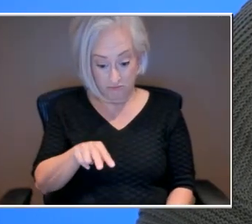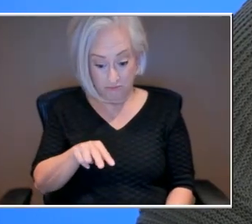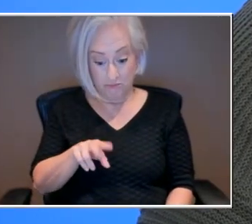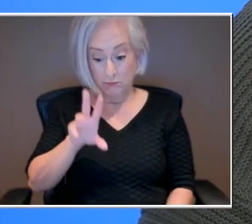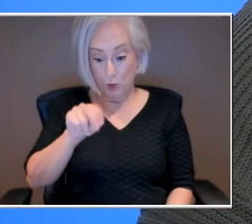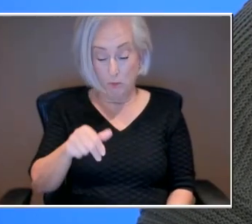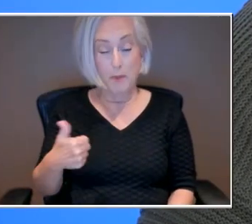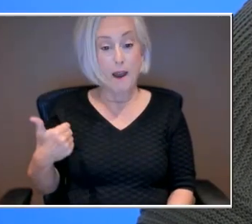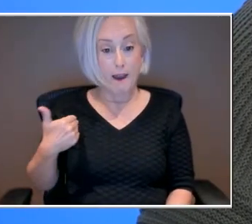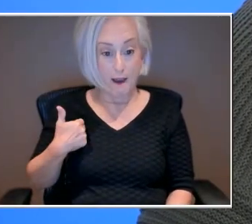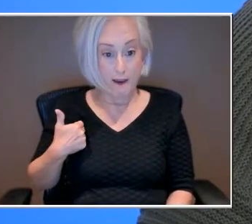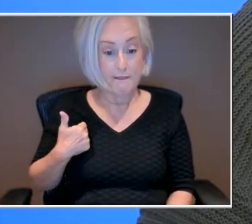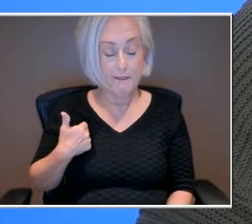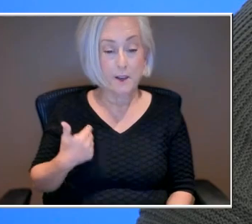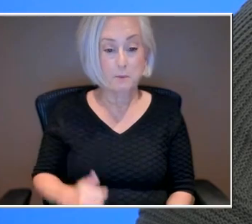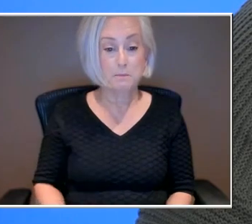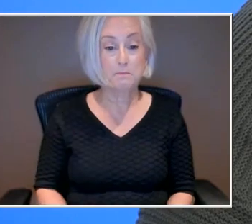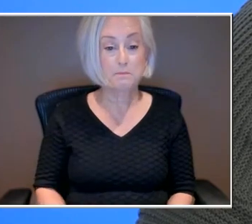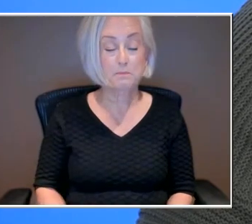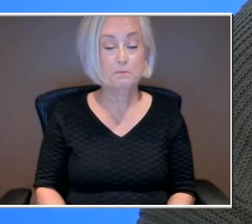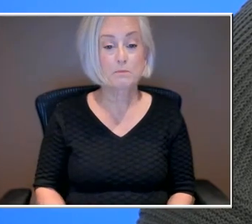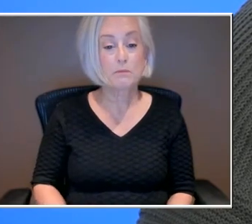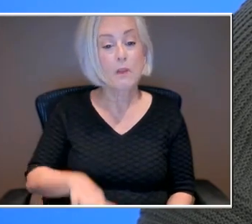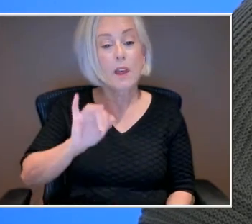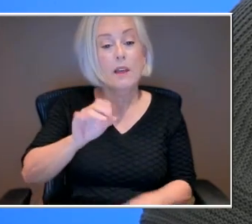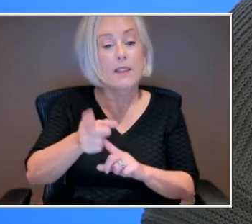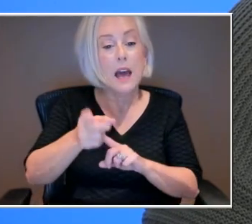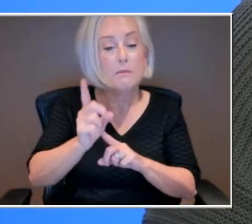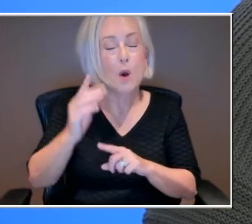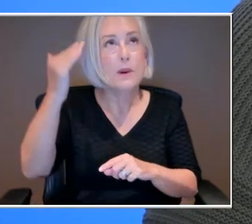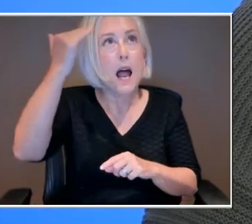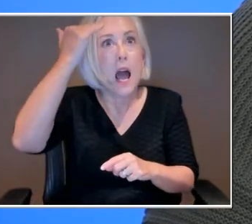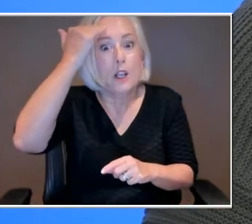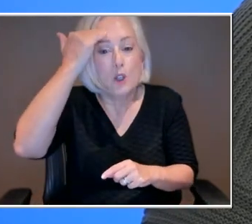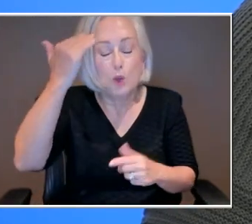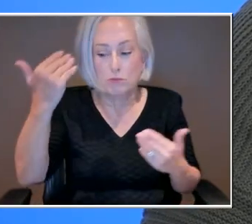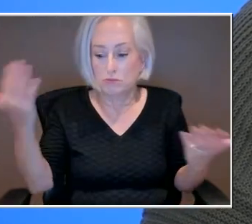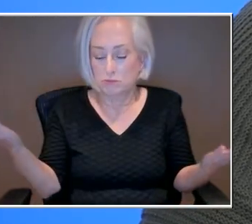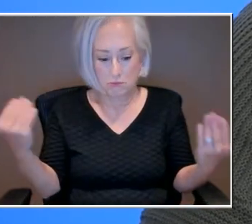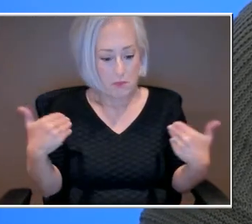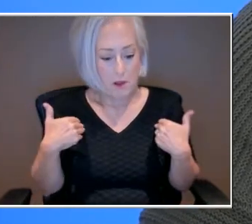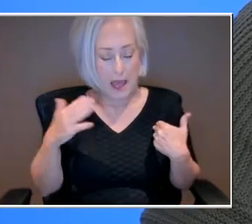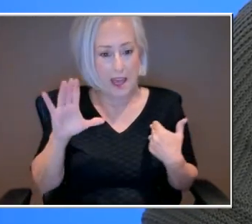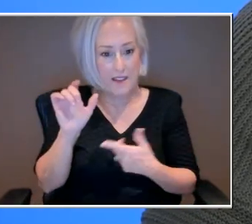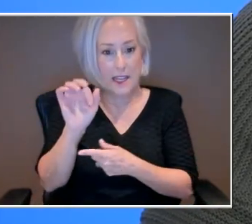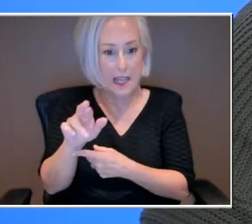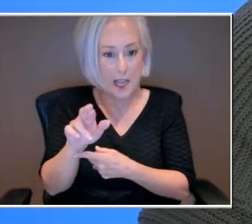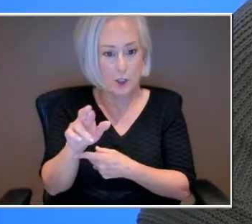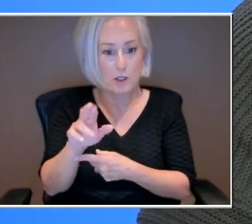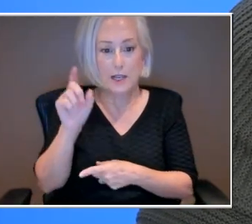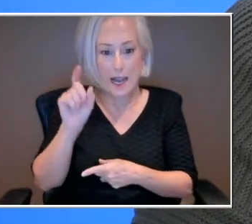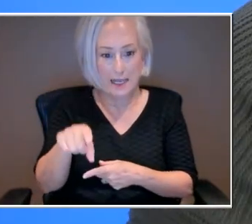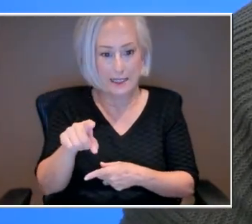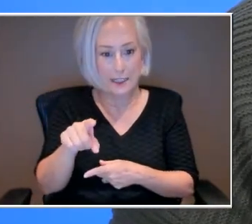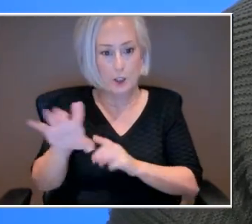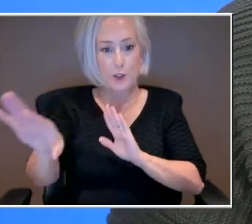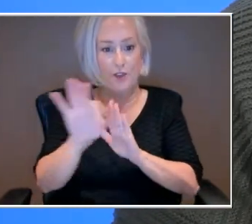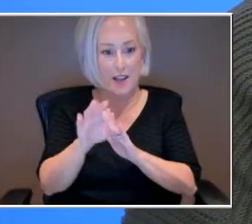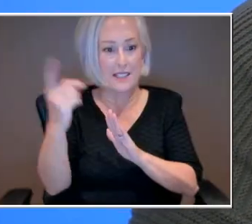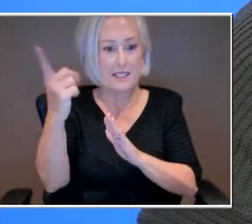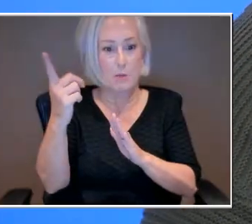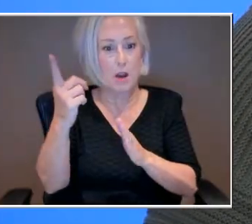so in that moment, I just knew, like, I have cancer and I have to go find somebody who can help me.